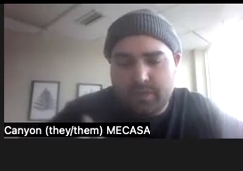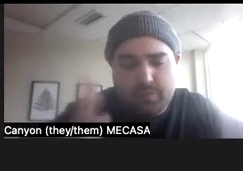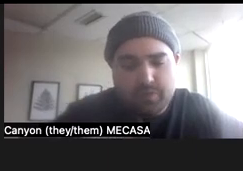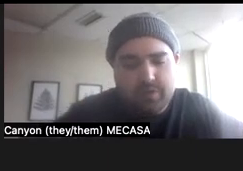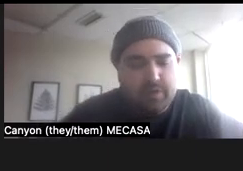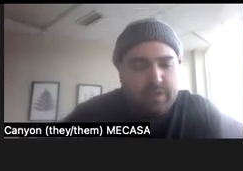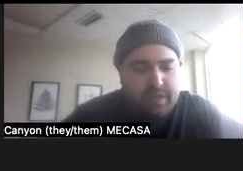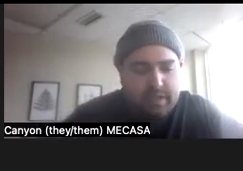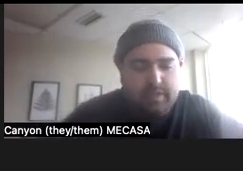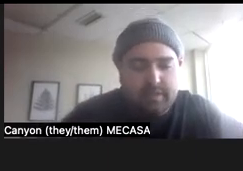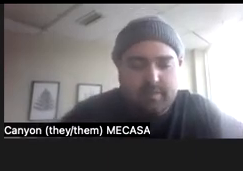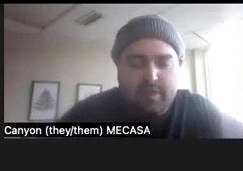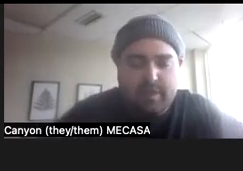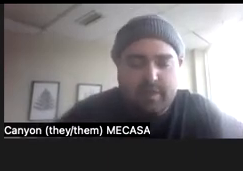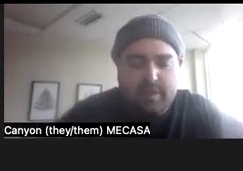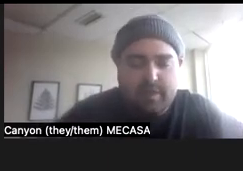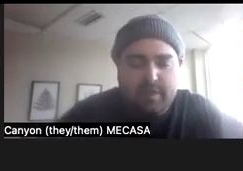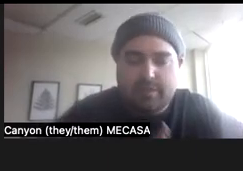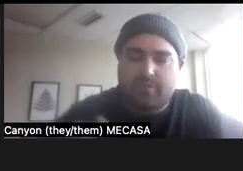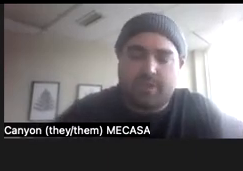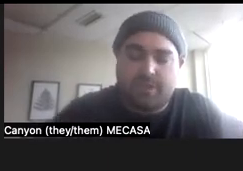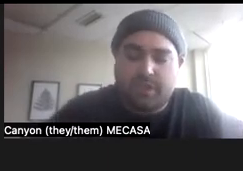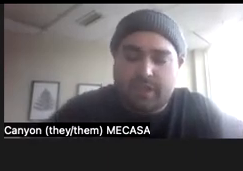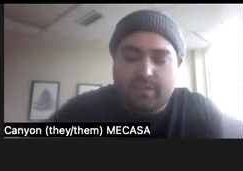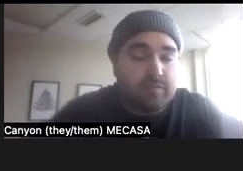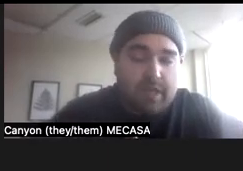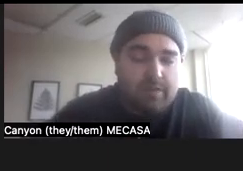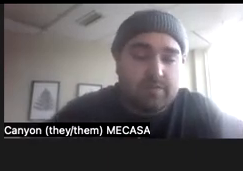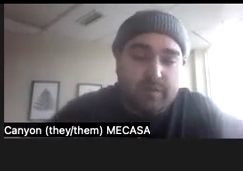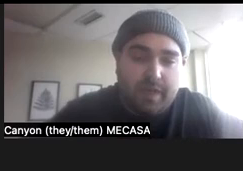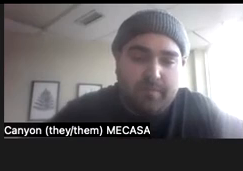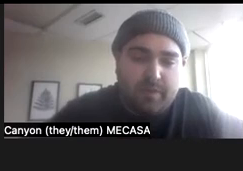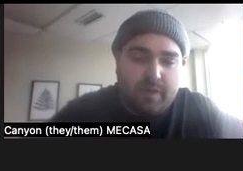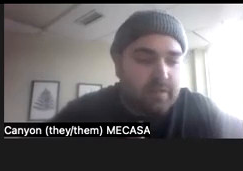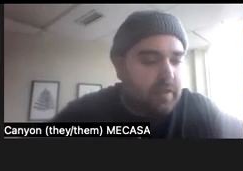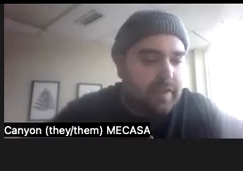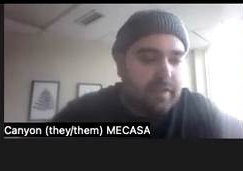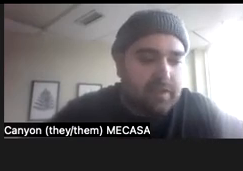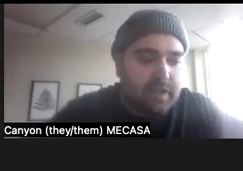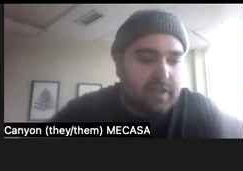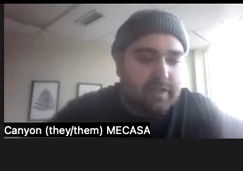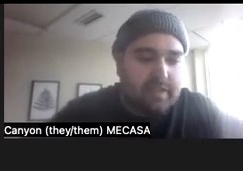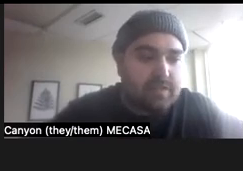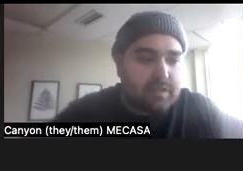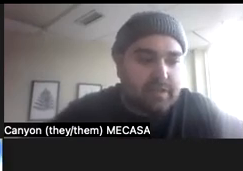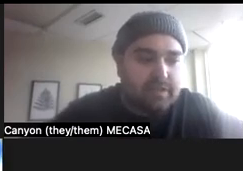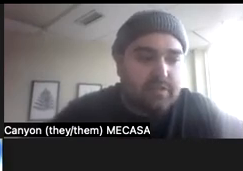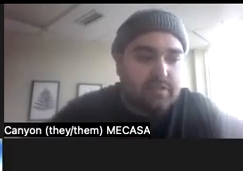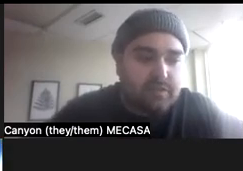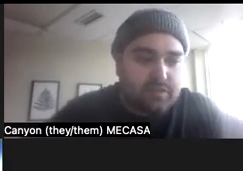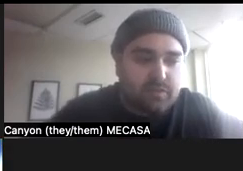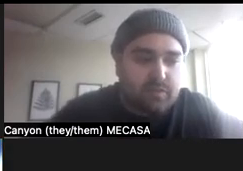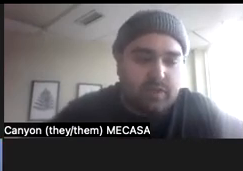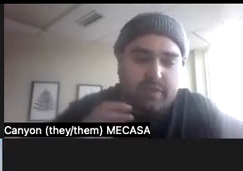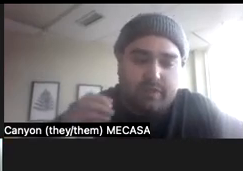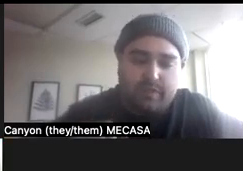1-800-871-7741. And I'll put in the email out to everybody flyers with that. And calling that helpline gets you connected